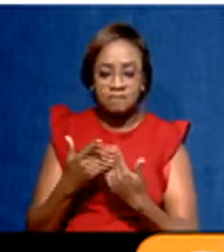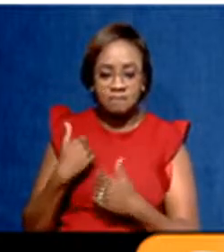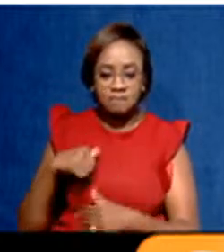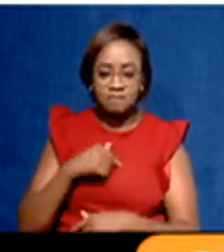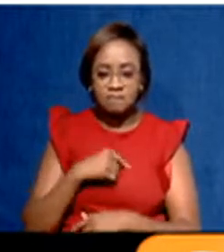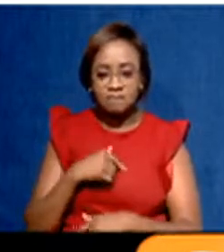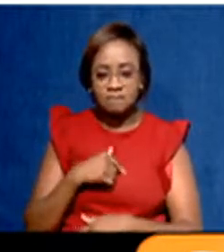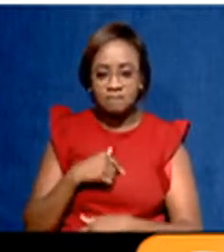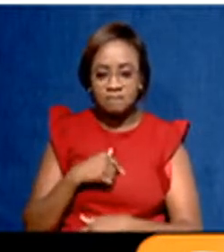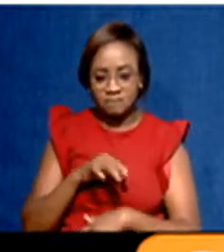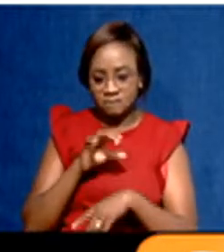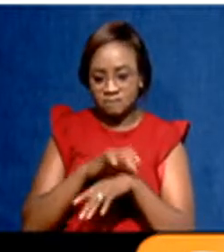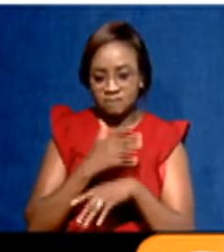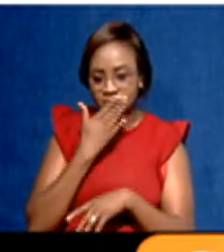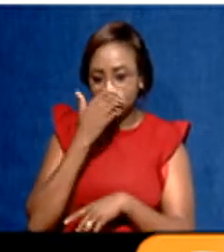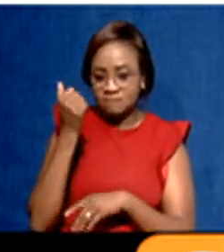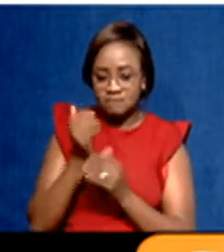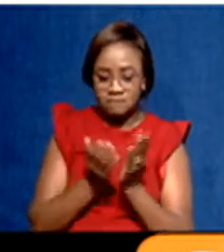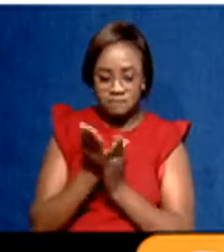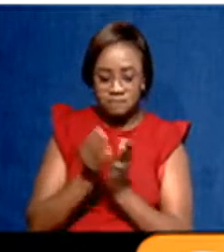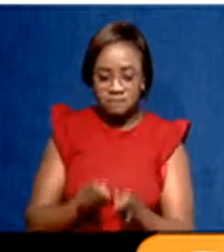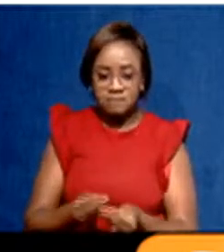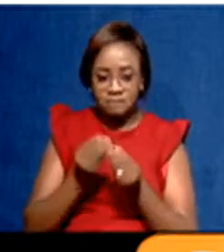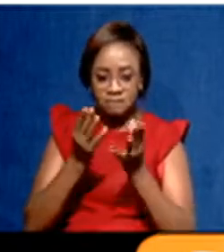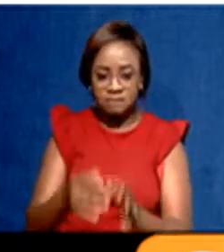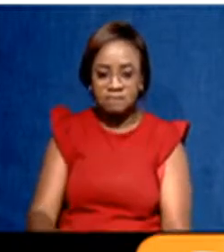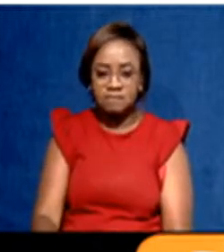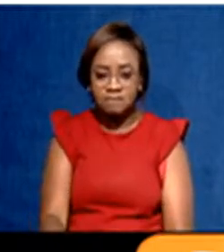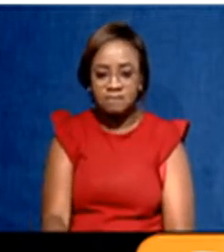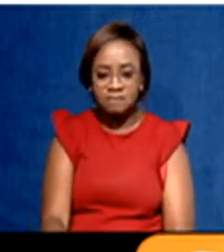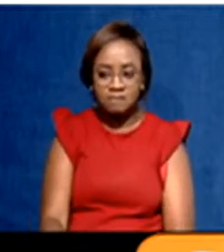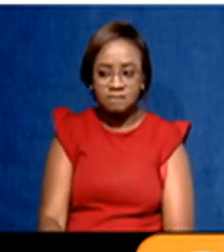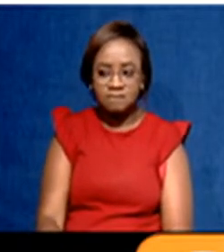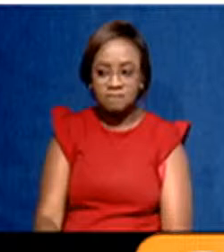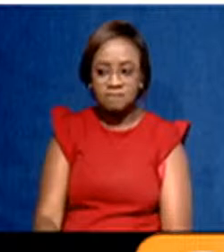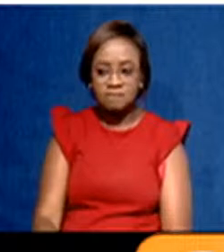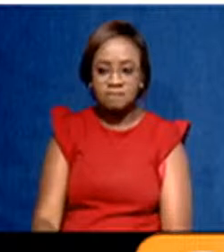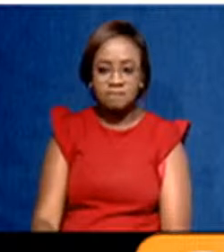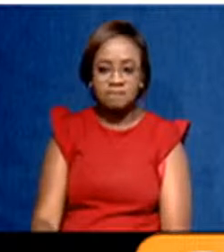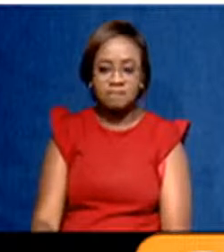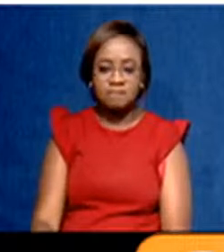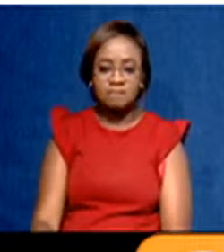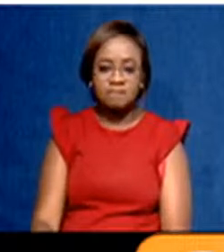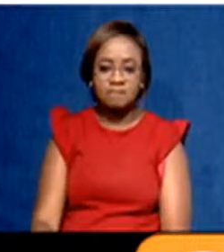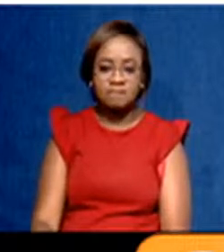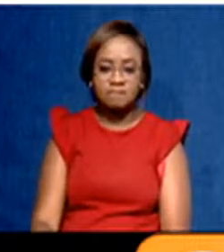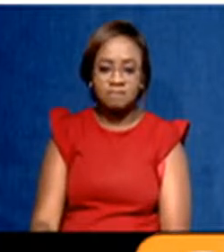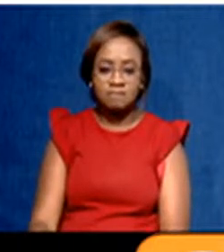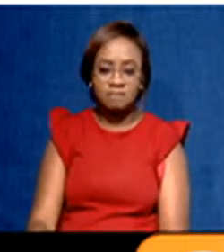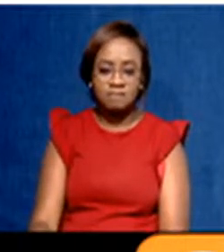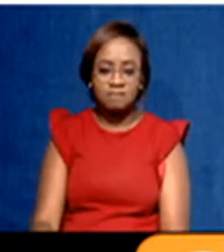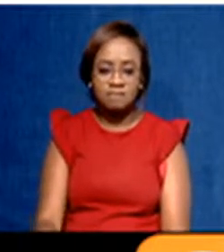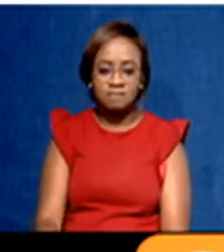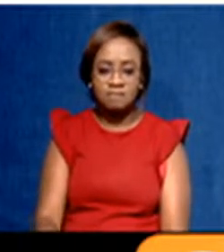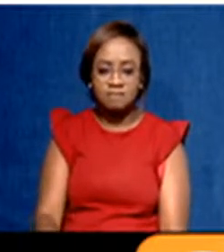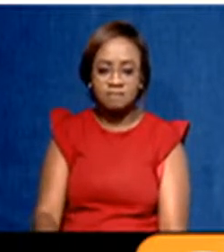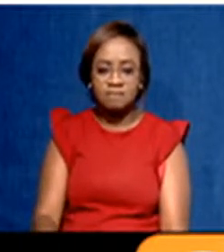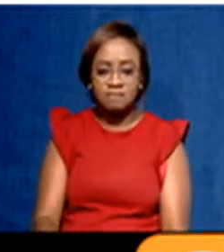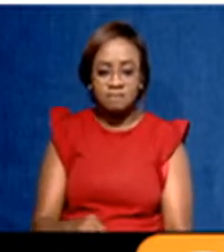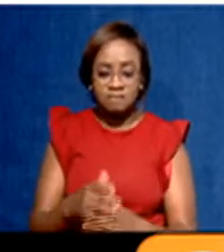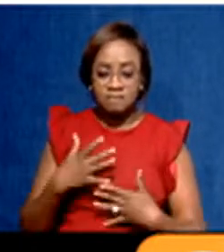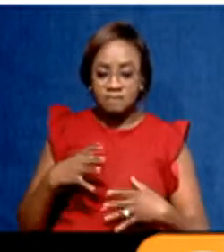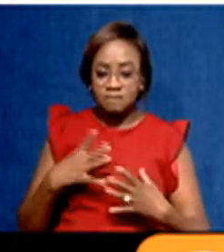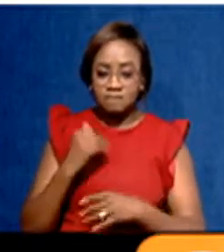better service provider. Secondly, the number of patients in Murang'a, people going to our hospitals, has